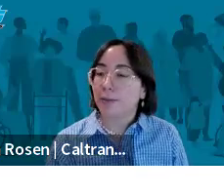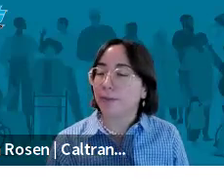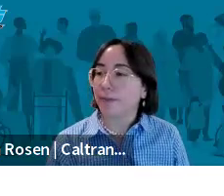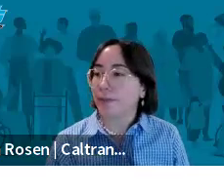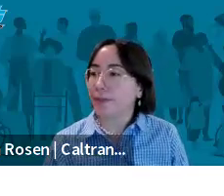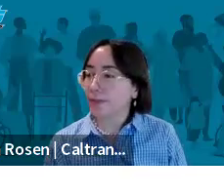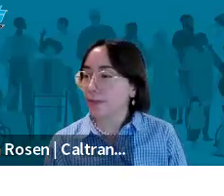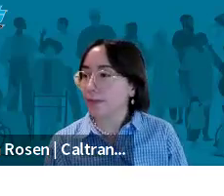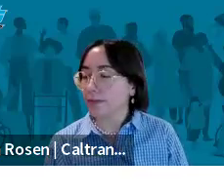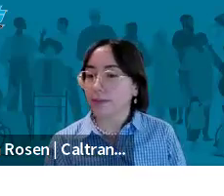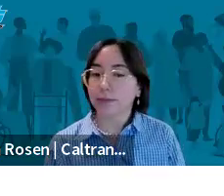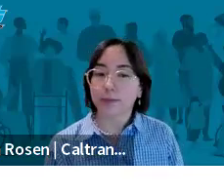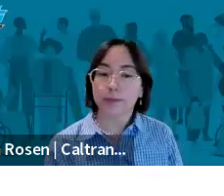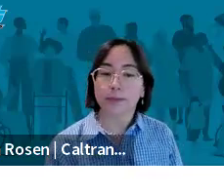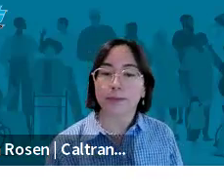chapter 4.